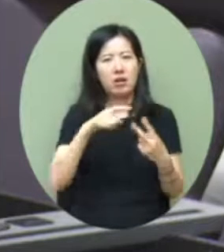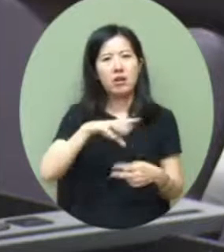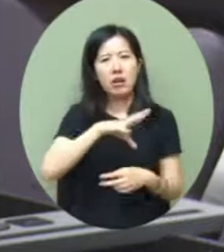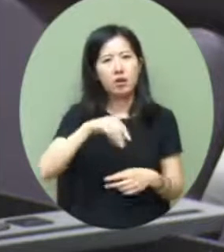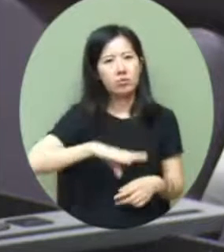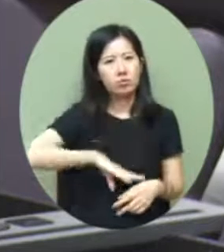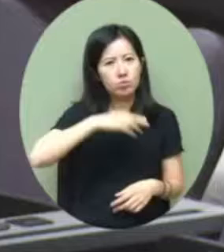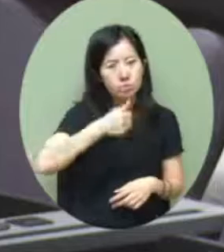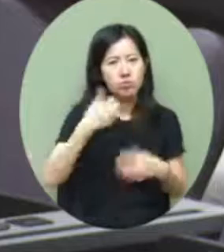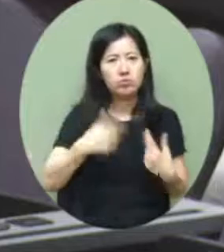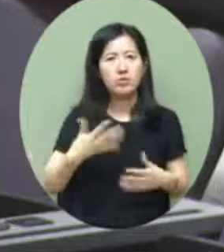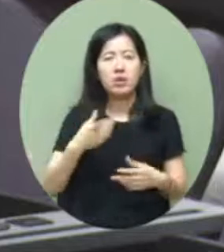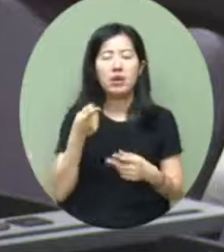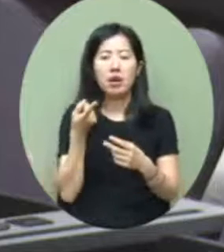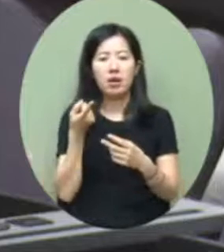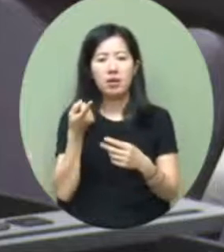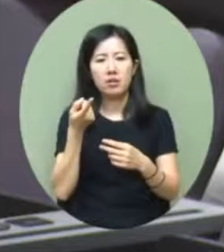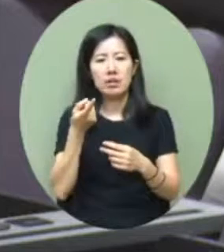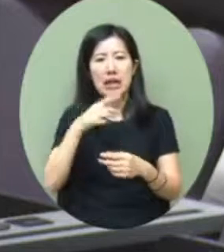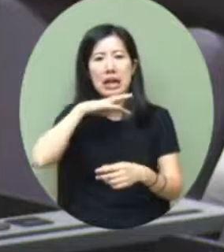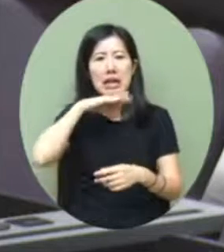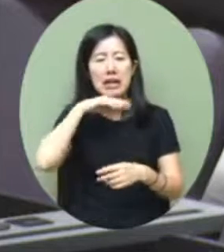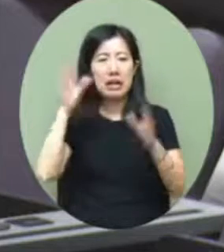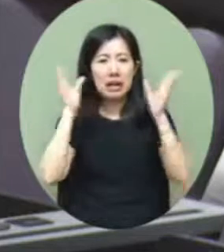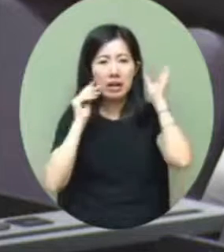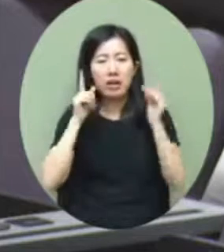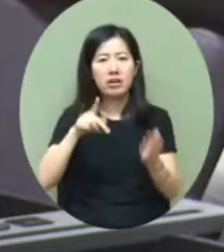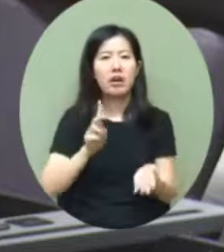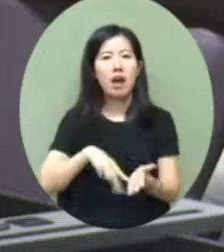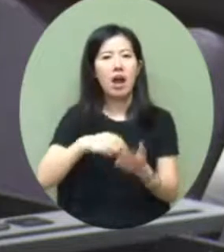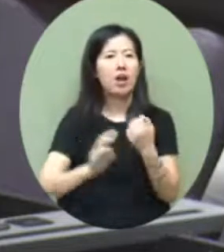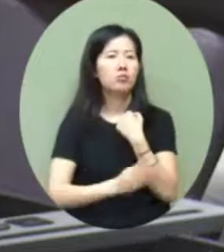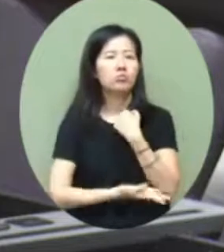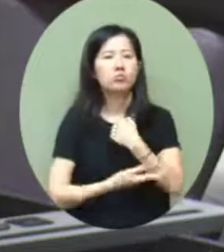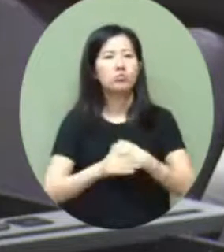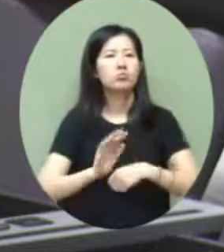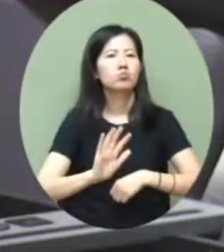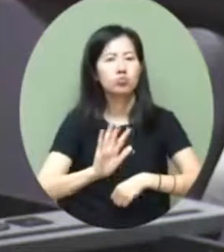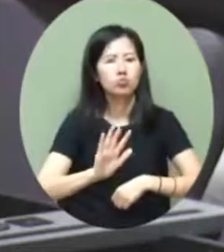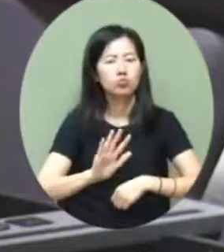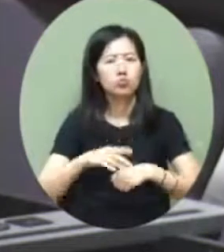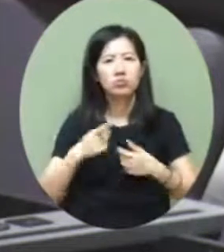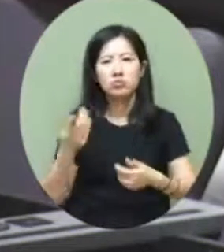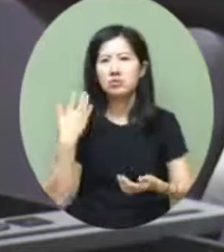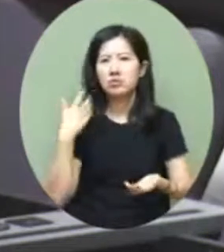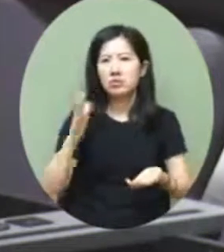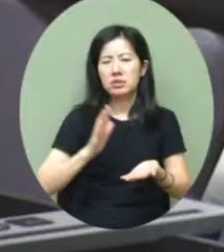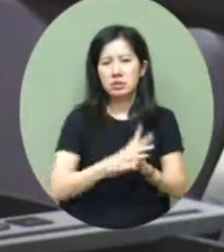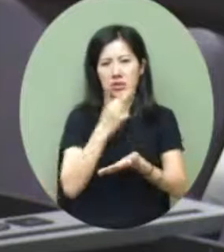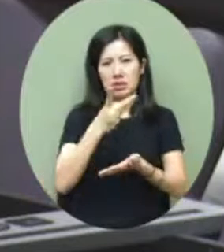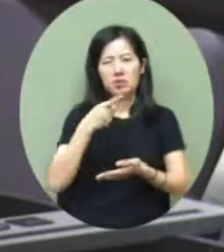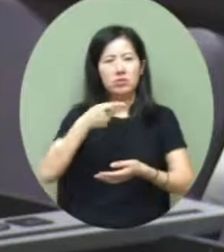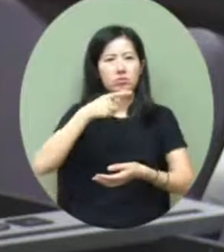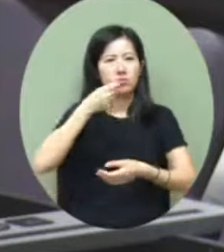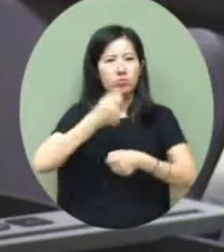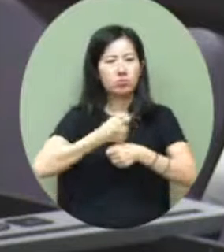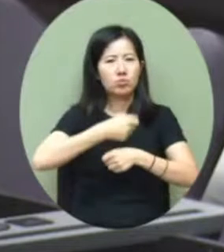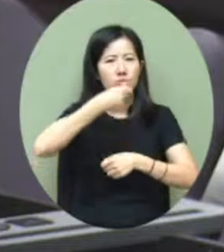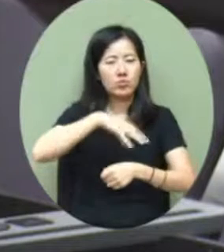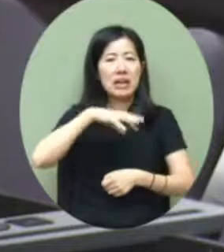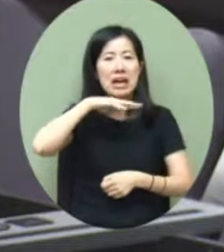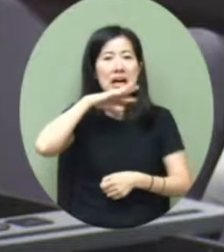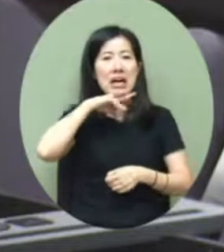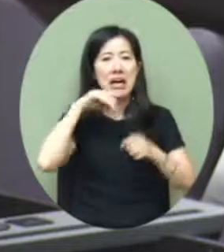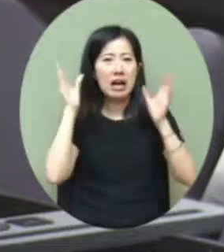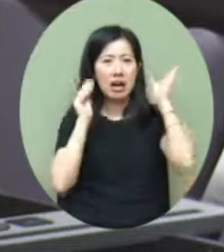very complicated. And the legislation of Article 23 has addressed some of the concerns, so there is